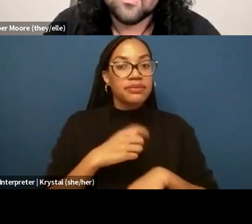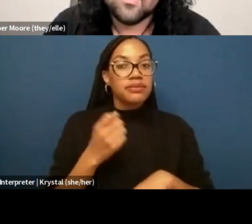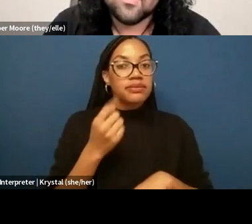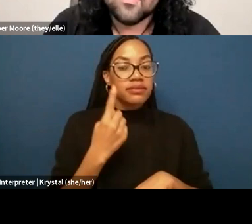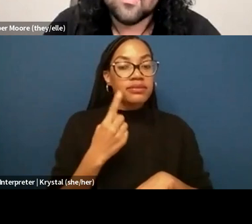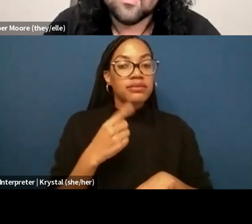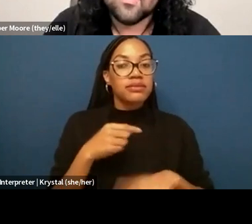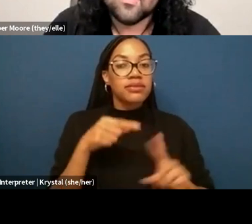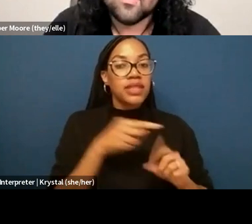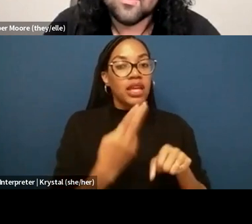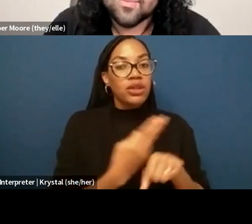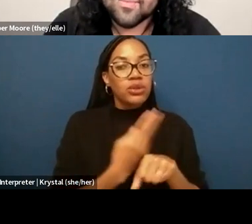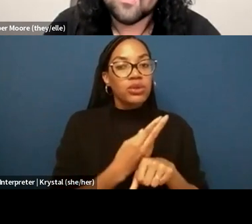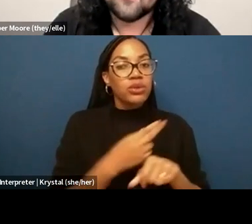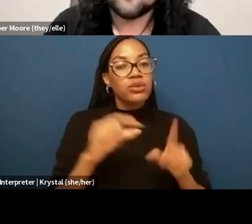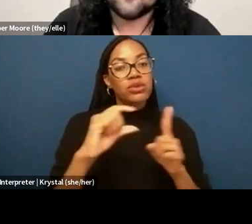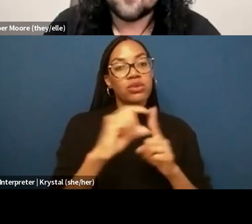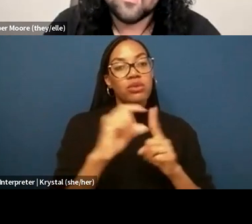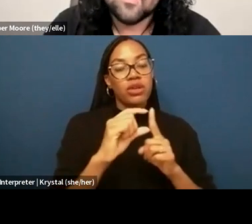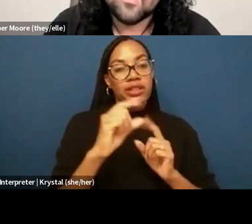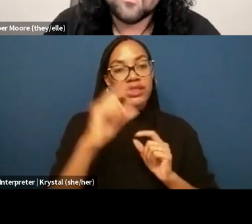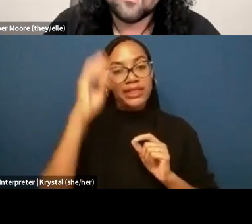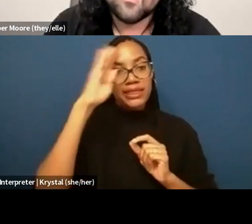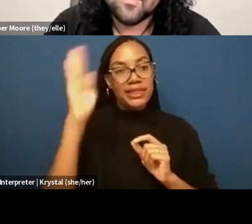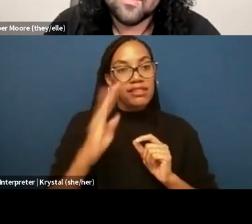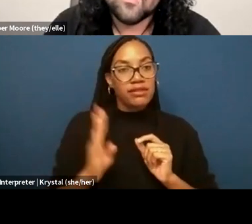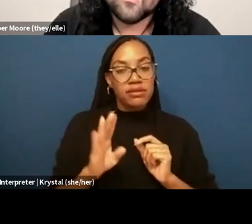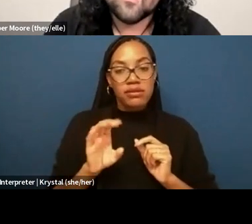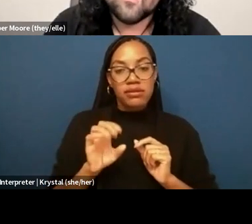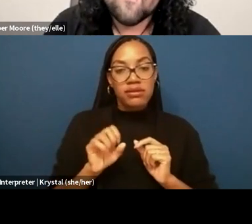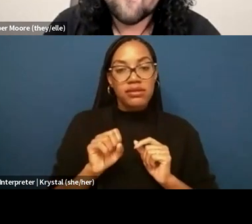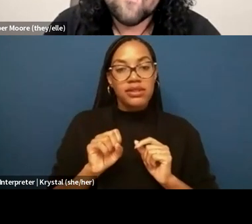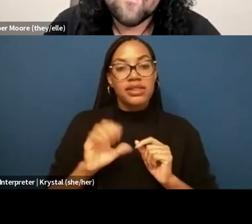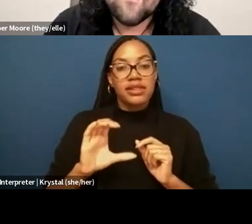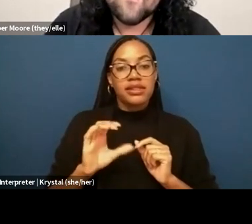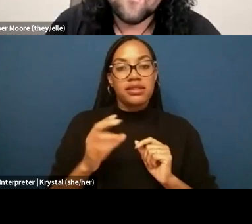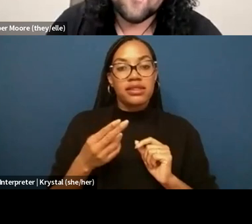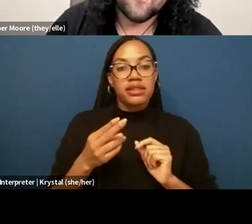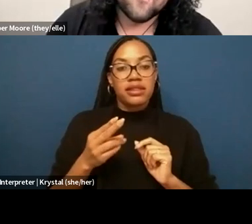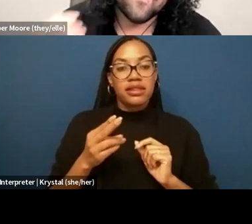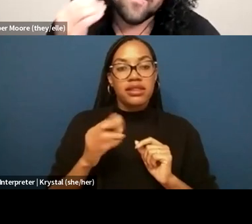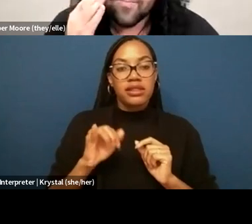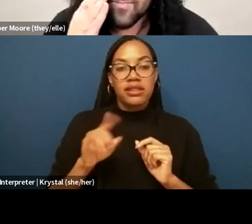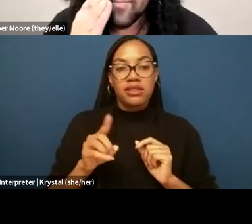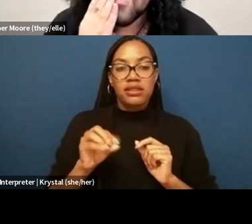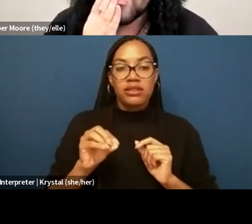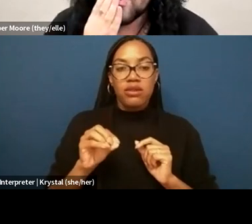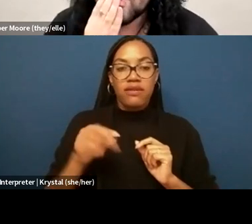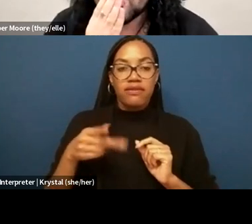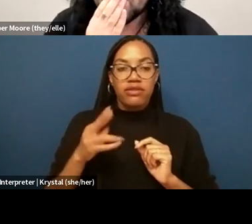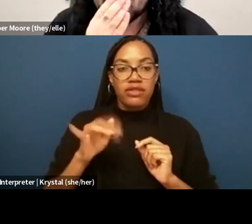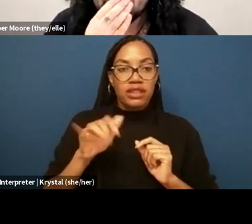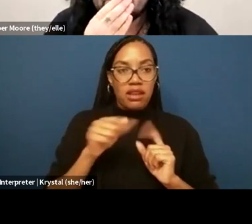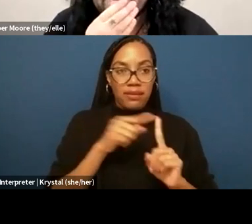the word schizophrenia when they would speak to my grandmother talking about perception that